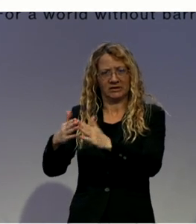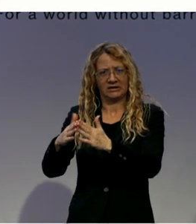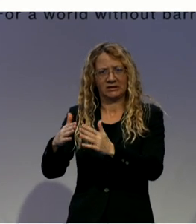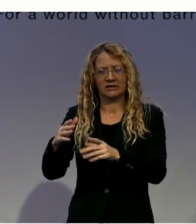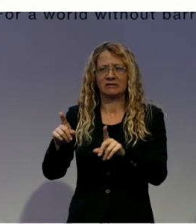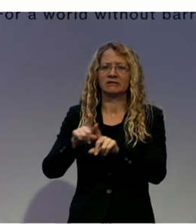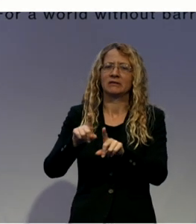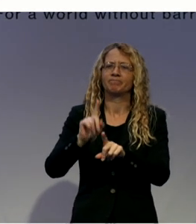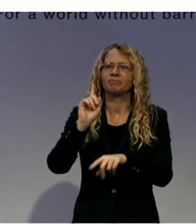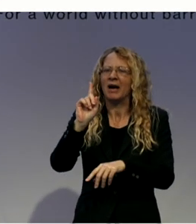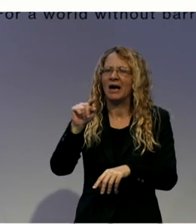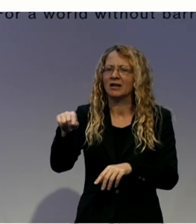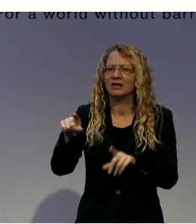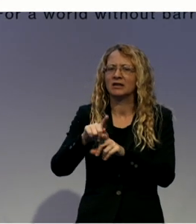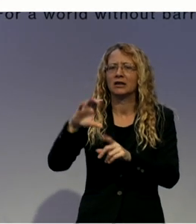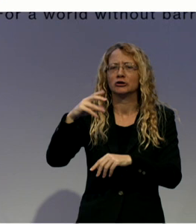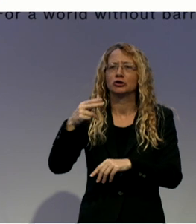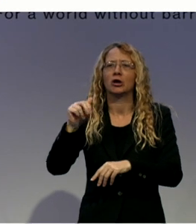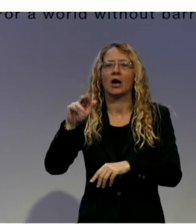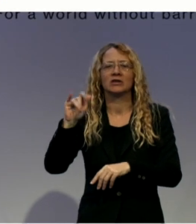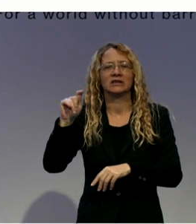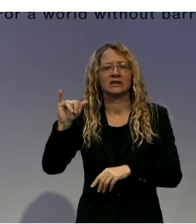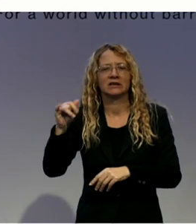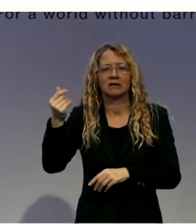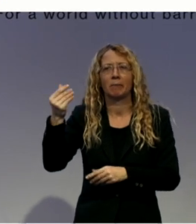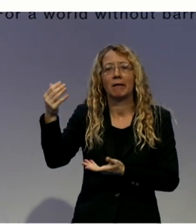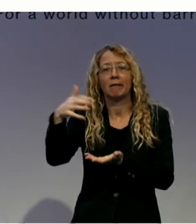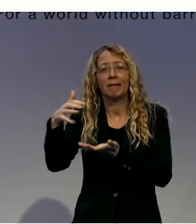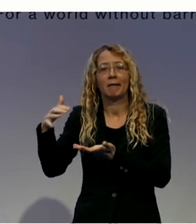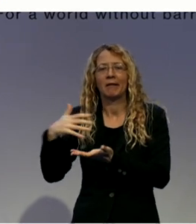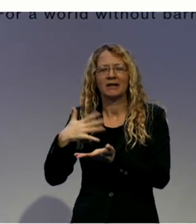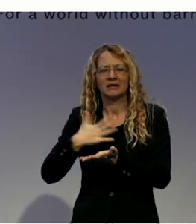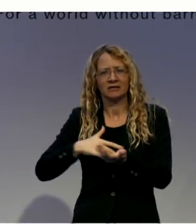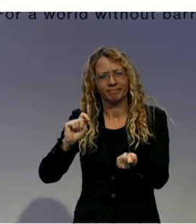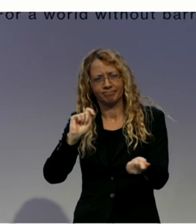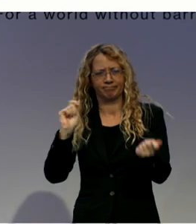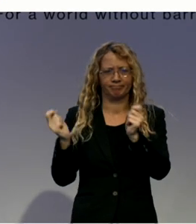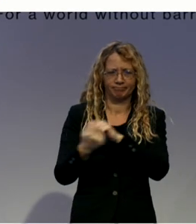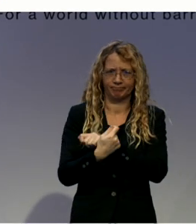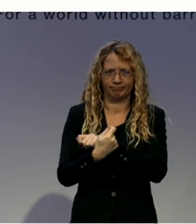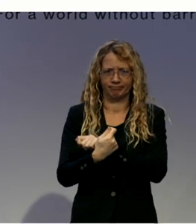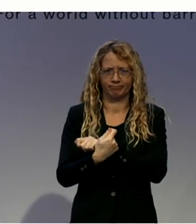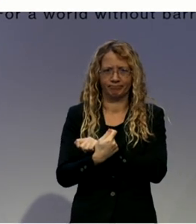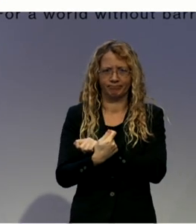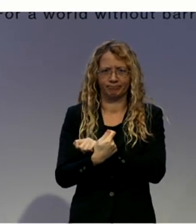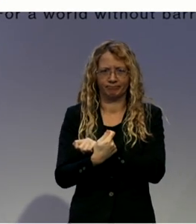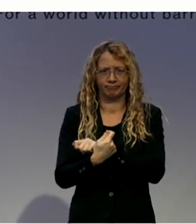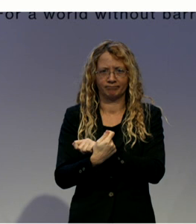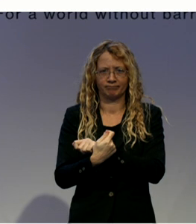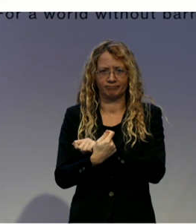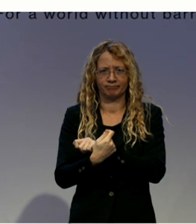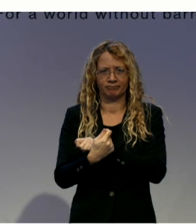it's time to introduce change in the community. So we developed the center with the idea of